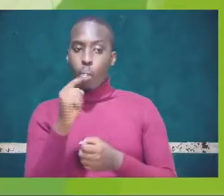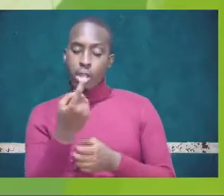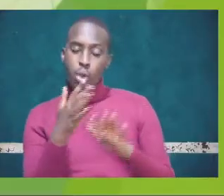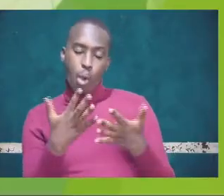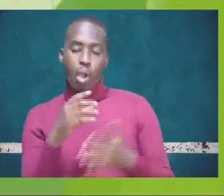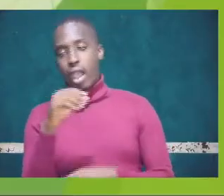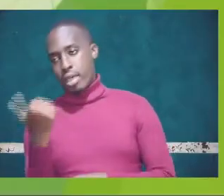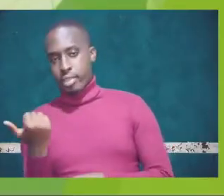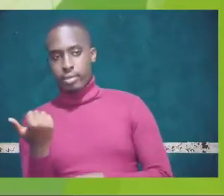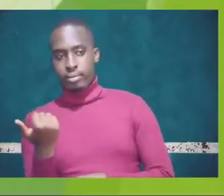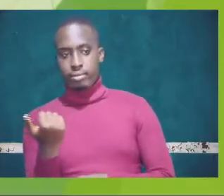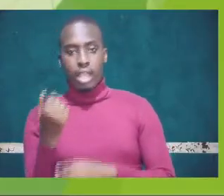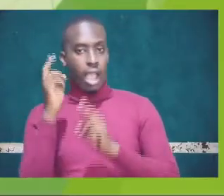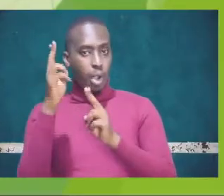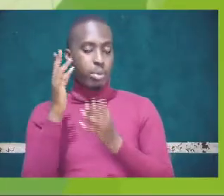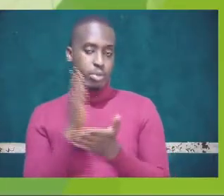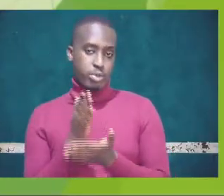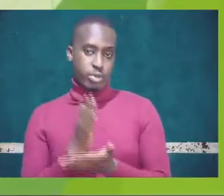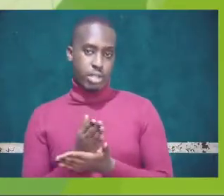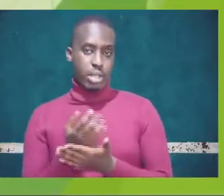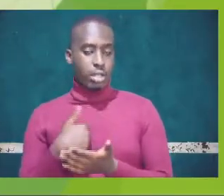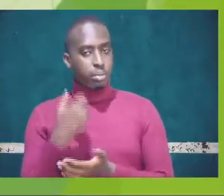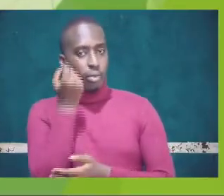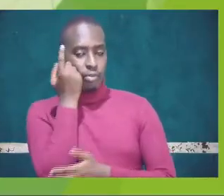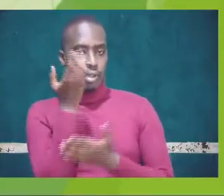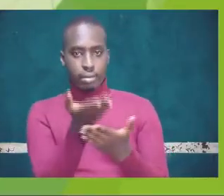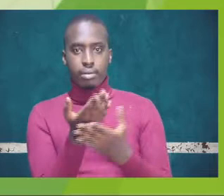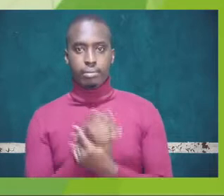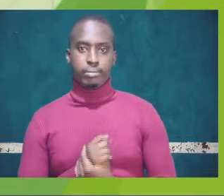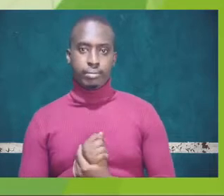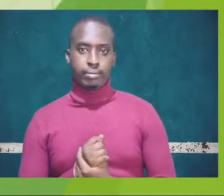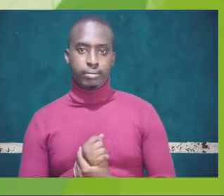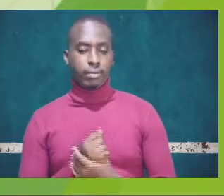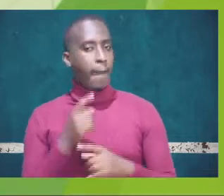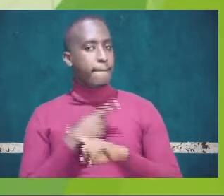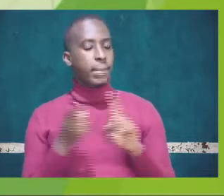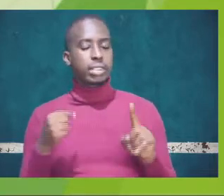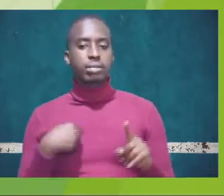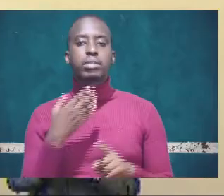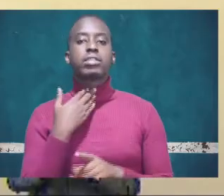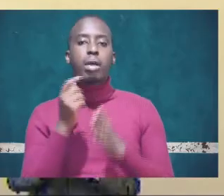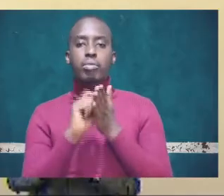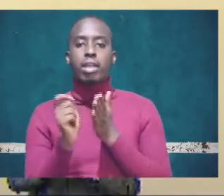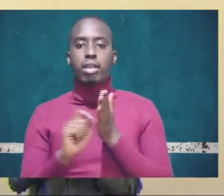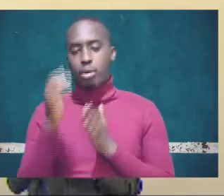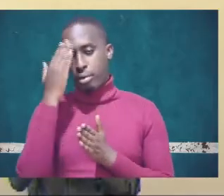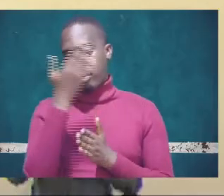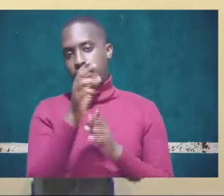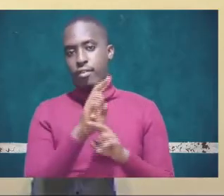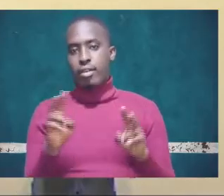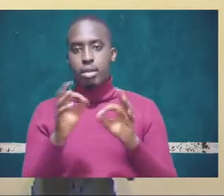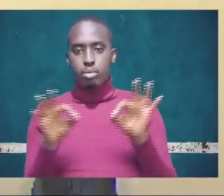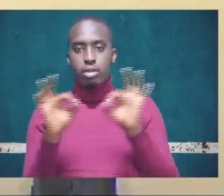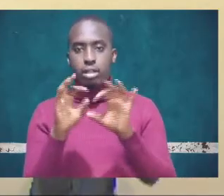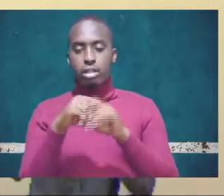other. I hope you've now understood this. But I want you to copy them down because these are very important